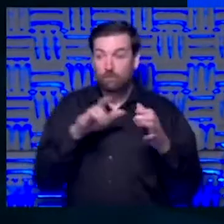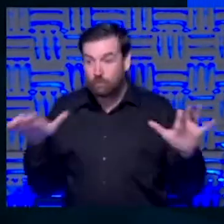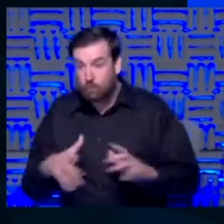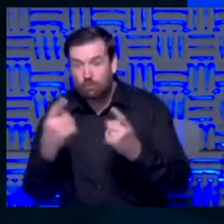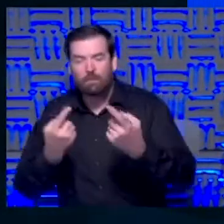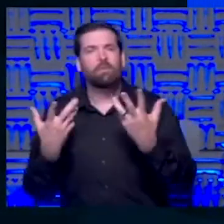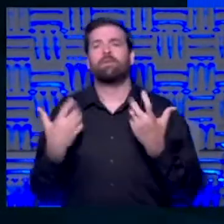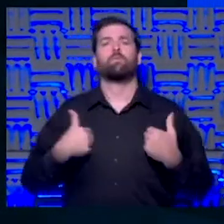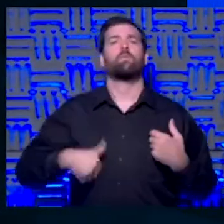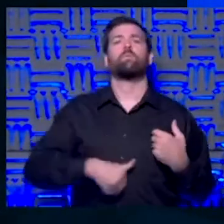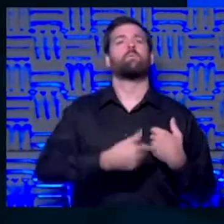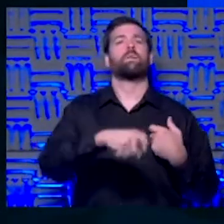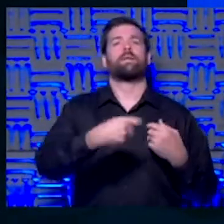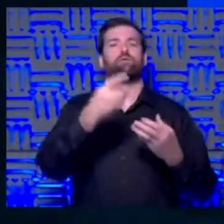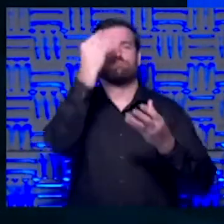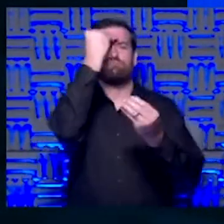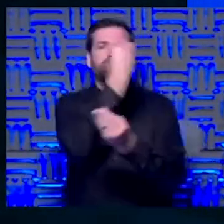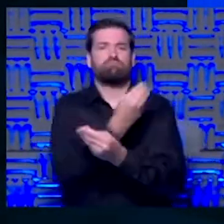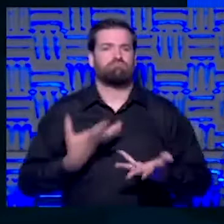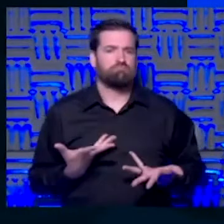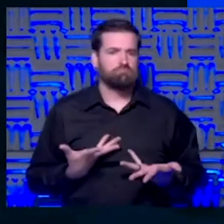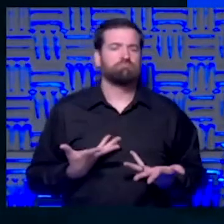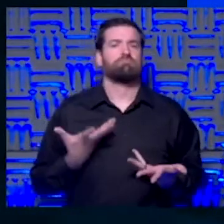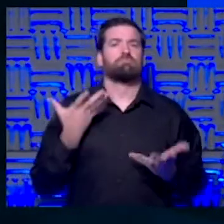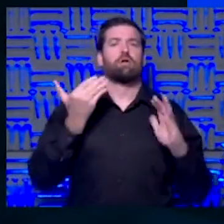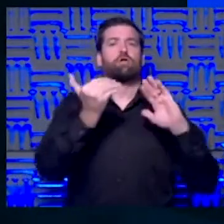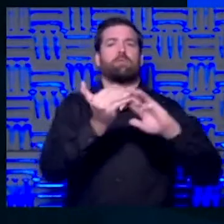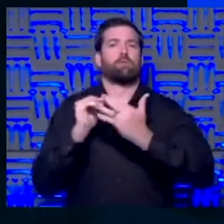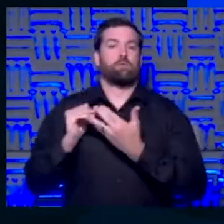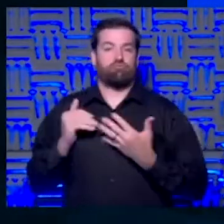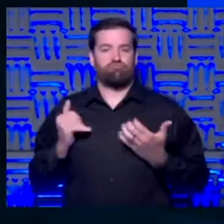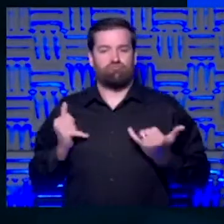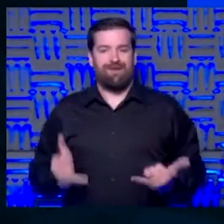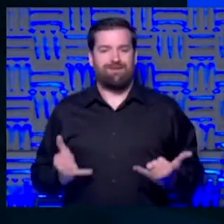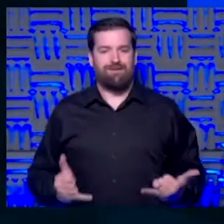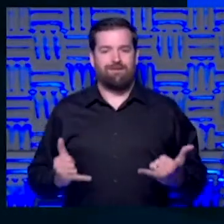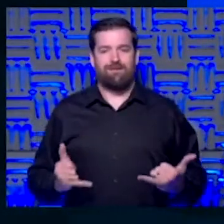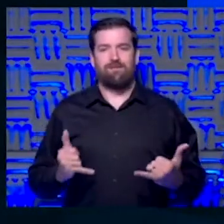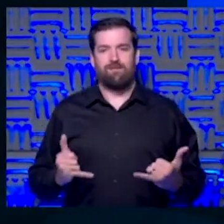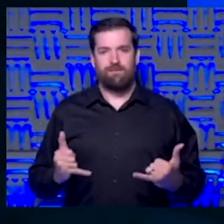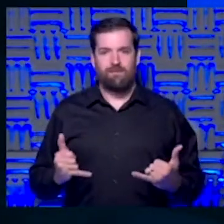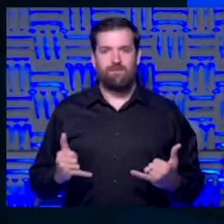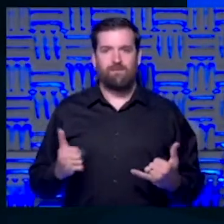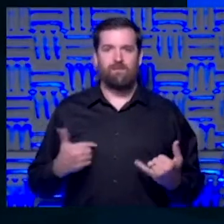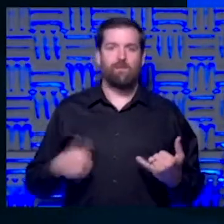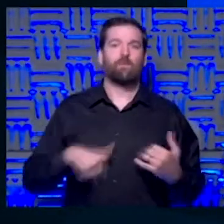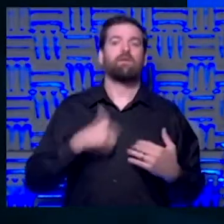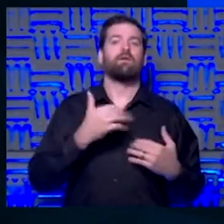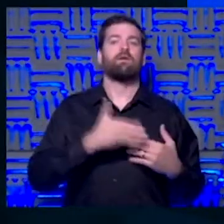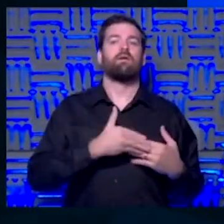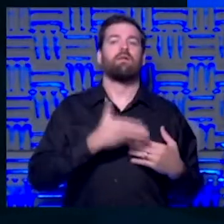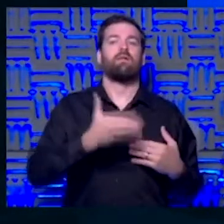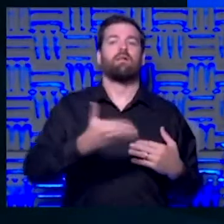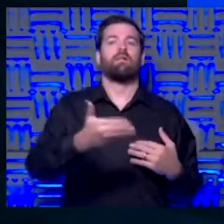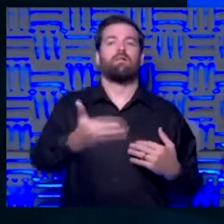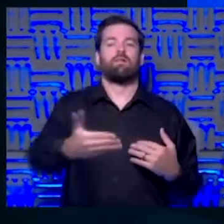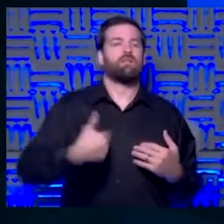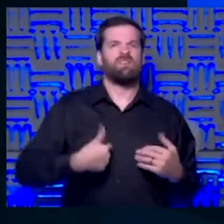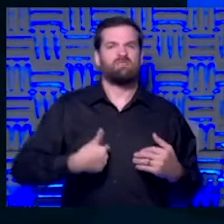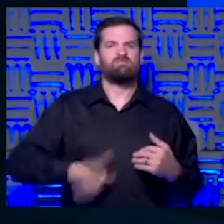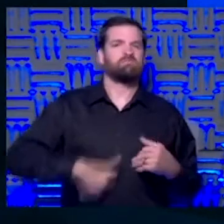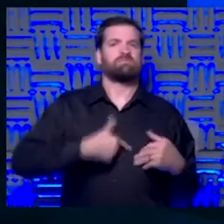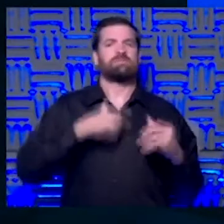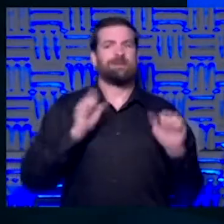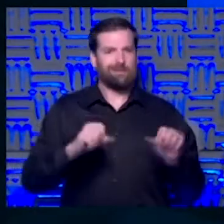What do you think we need to know as a community? How can we help kind of right now as we head forward into this? What can we be